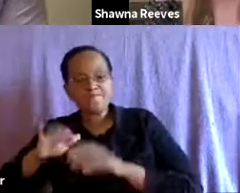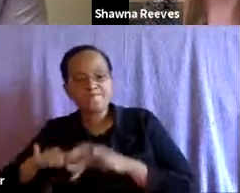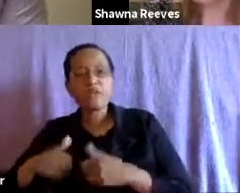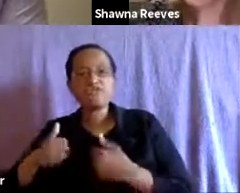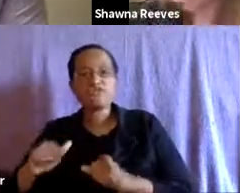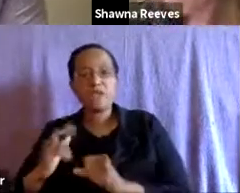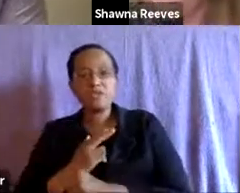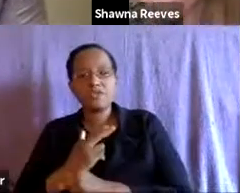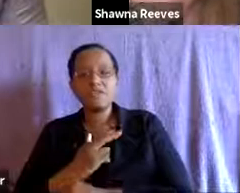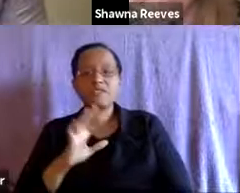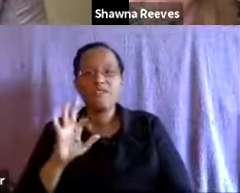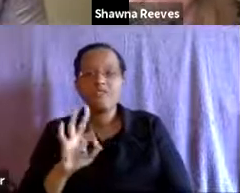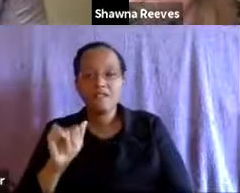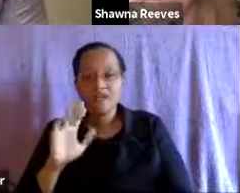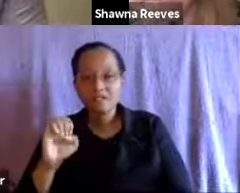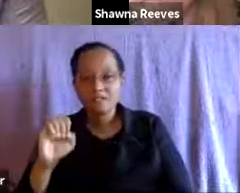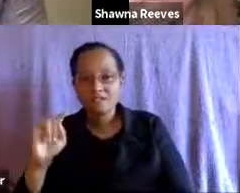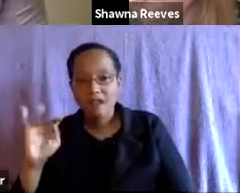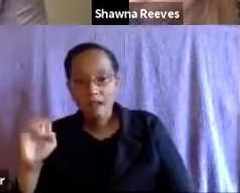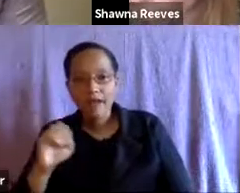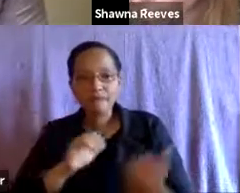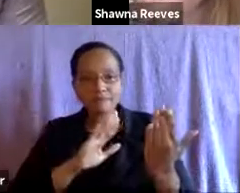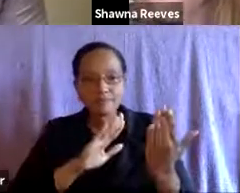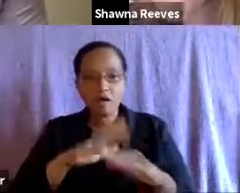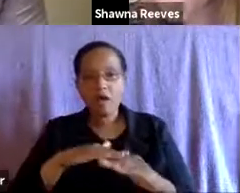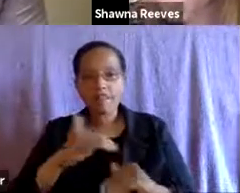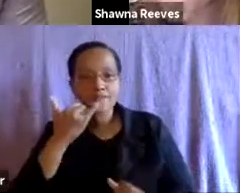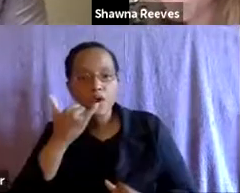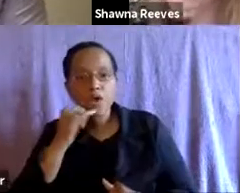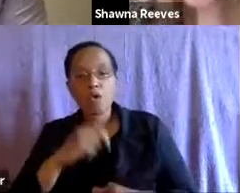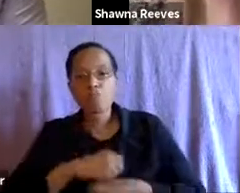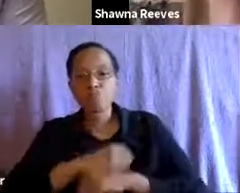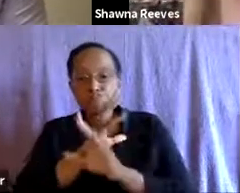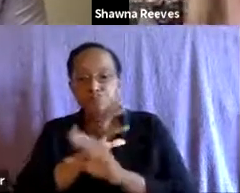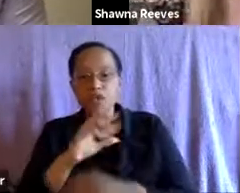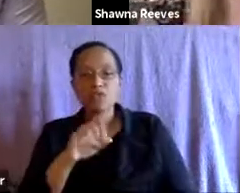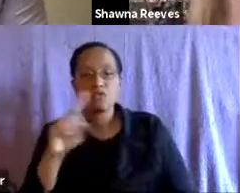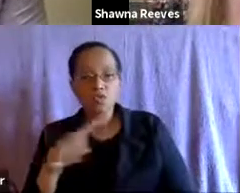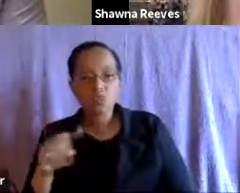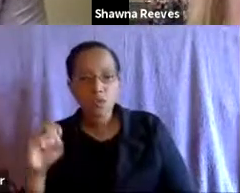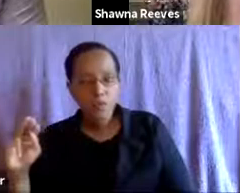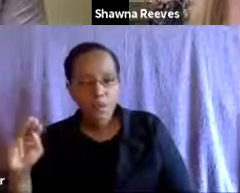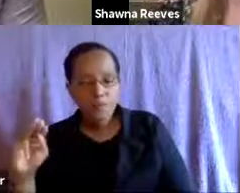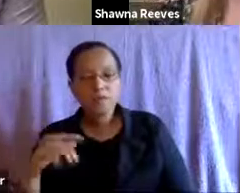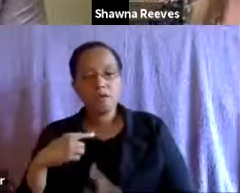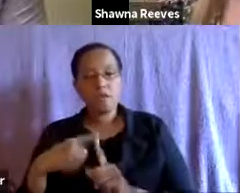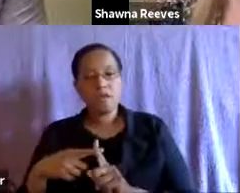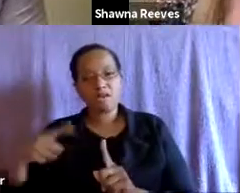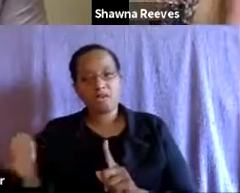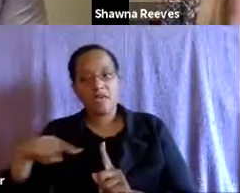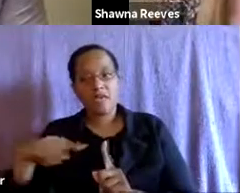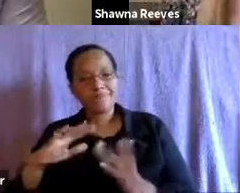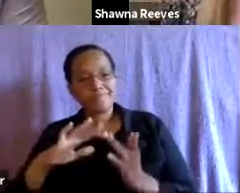during the pandemic. Yeah, we've had to work offline with developing some systems that would allow